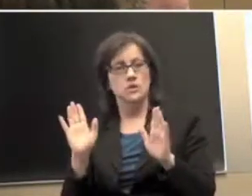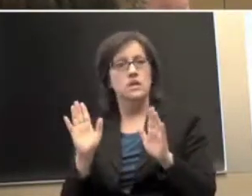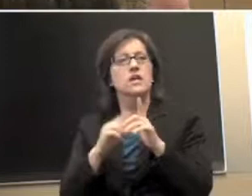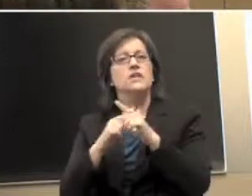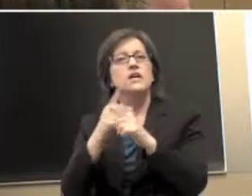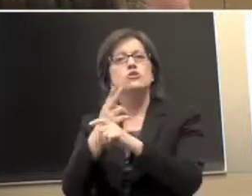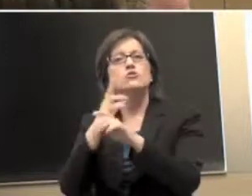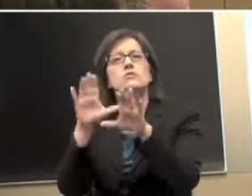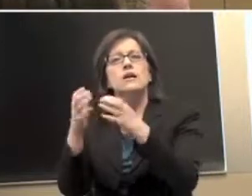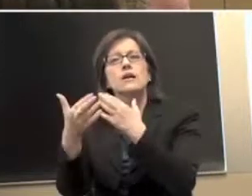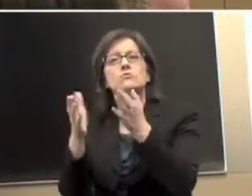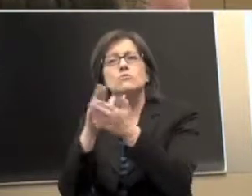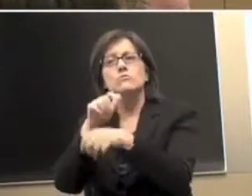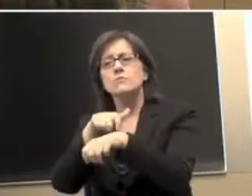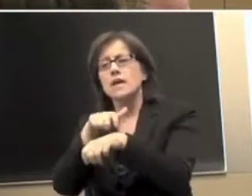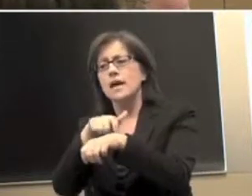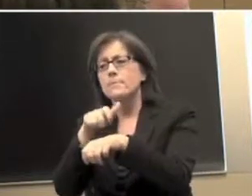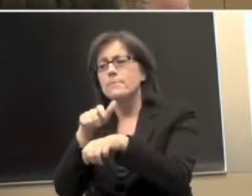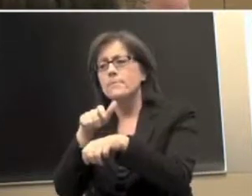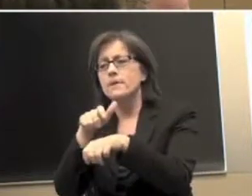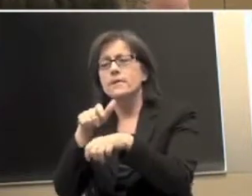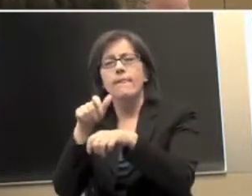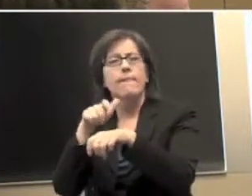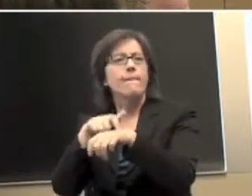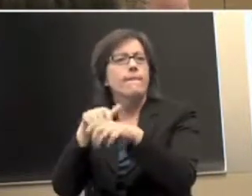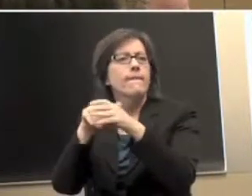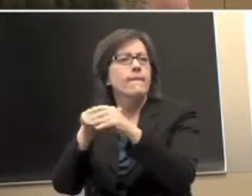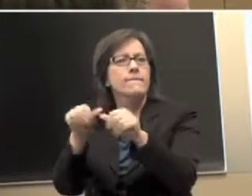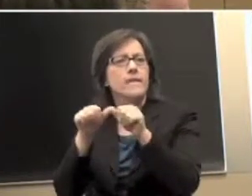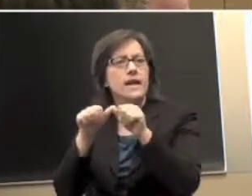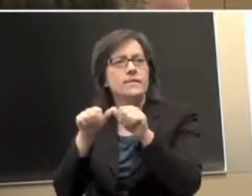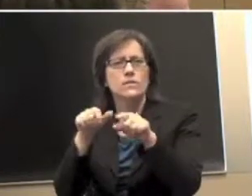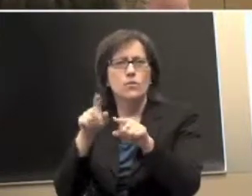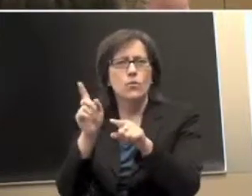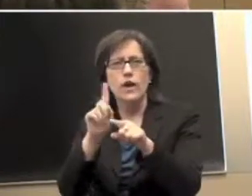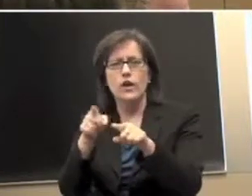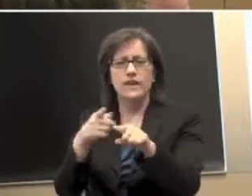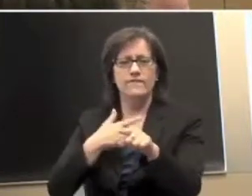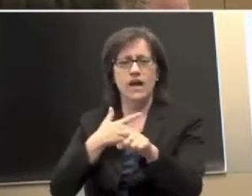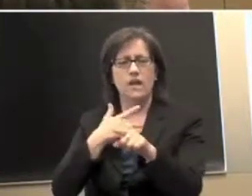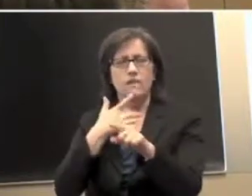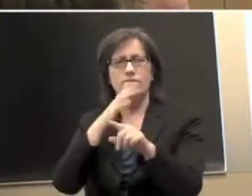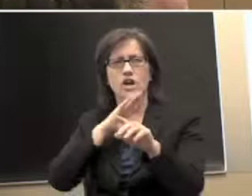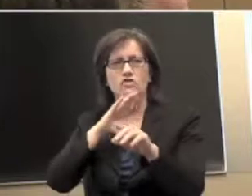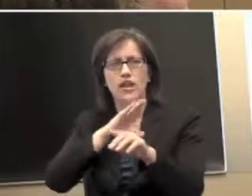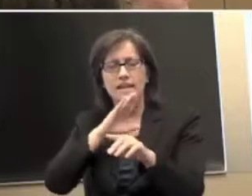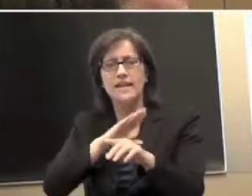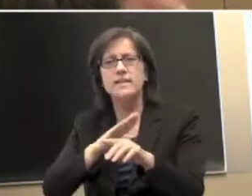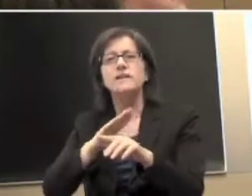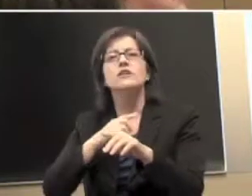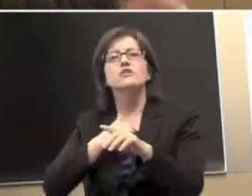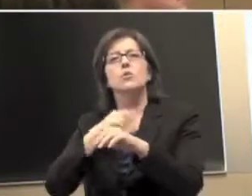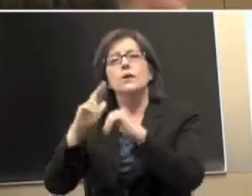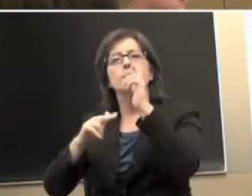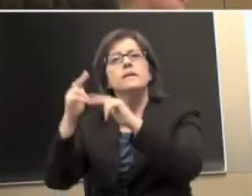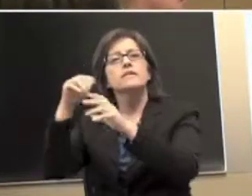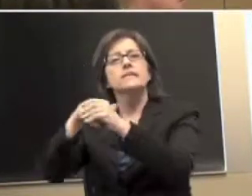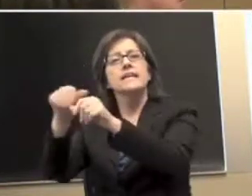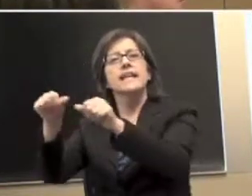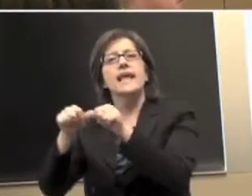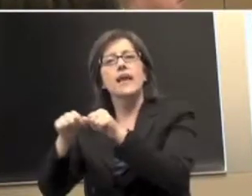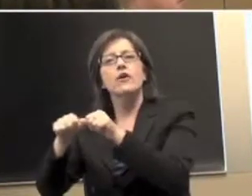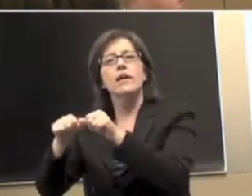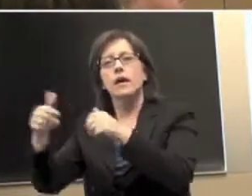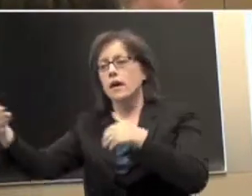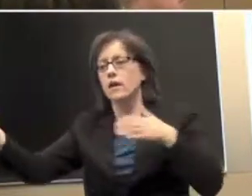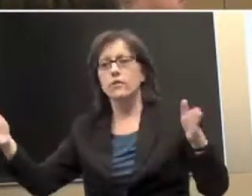use classroom time. We have like a time in area where he felt frustrated. So we built into the classroom an area